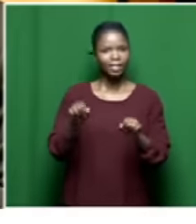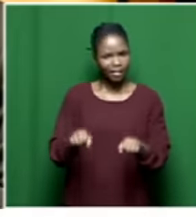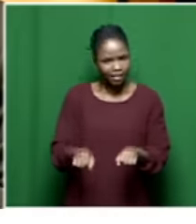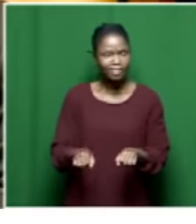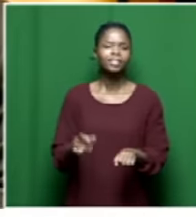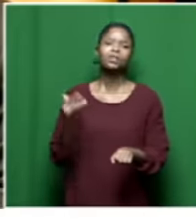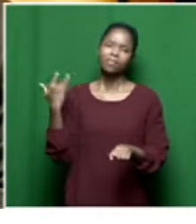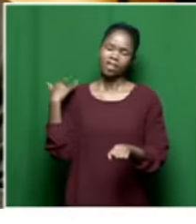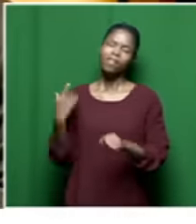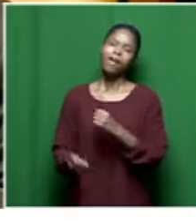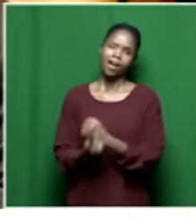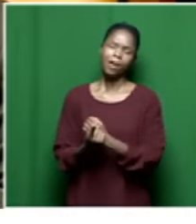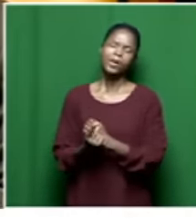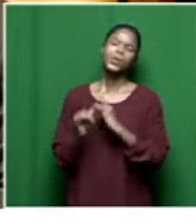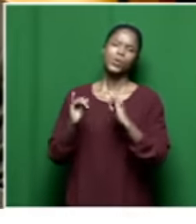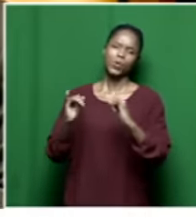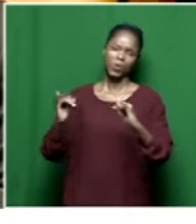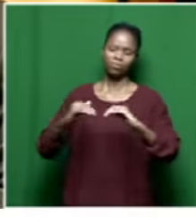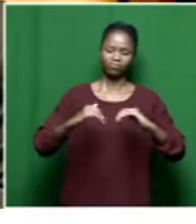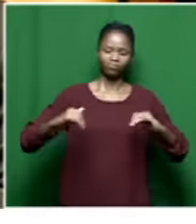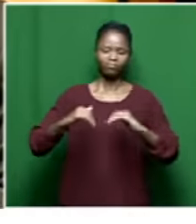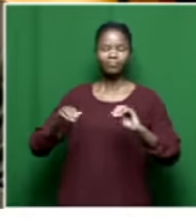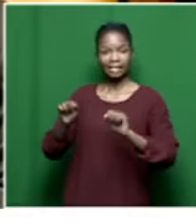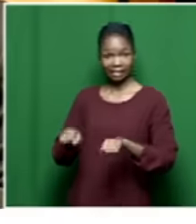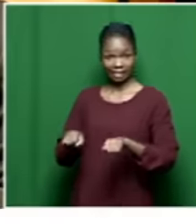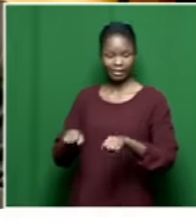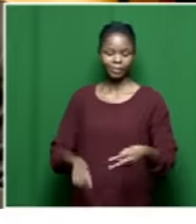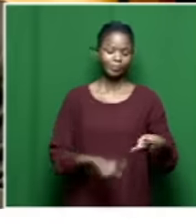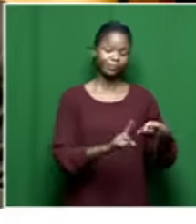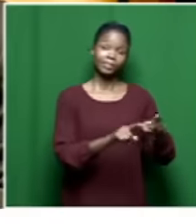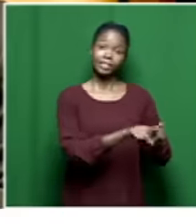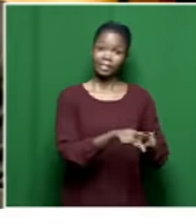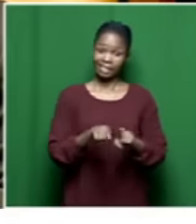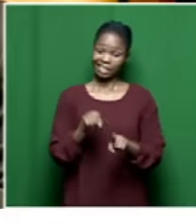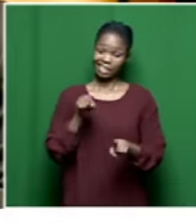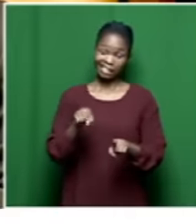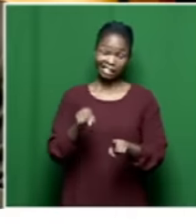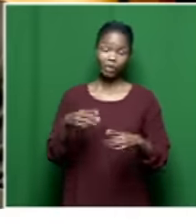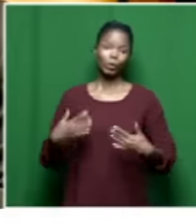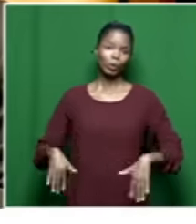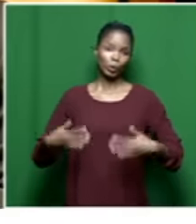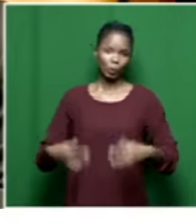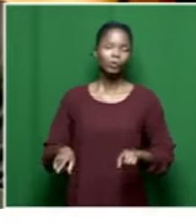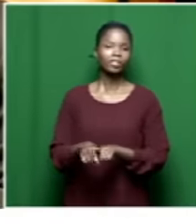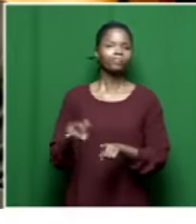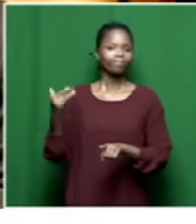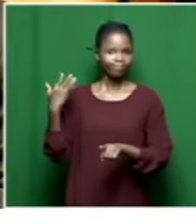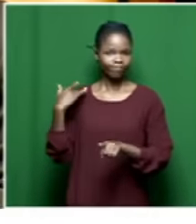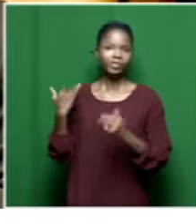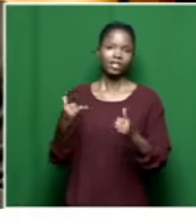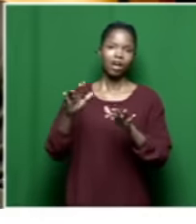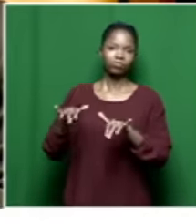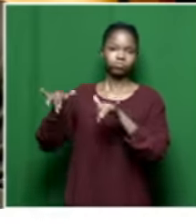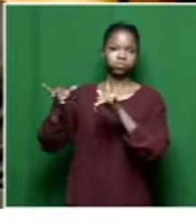there was an apartheid system. We also recognized that it was a system that brought us all into this